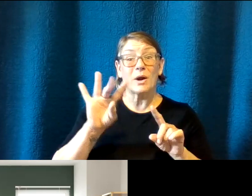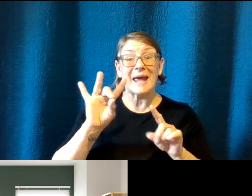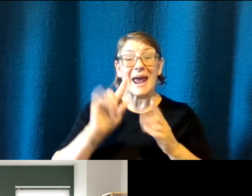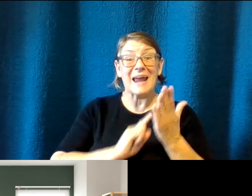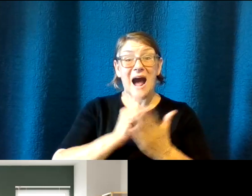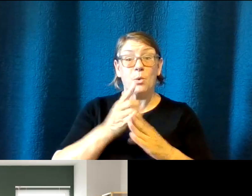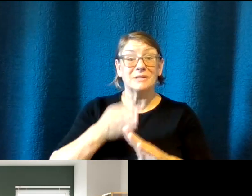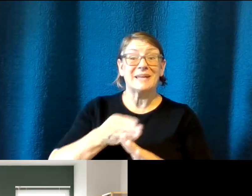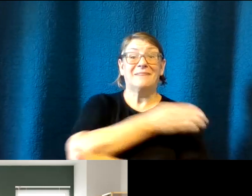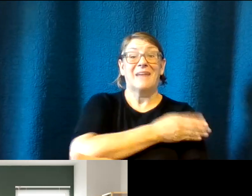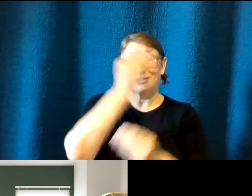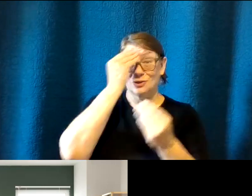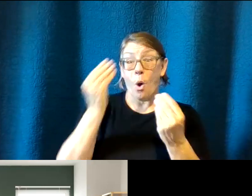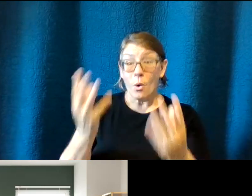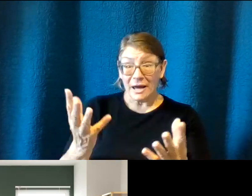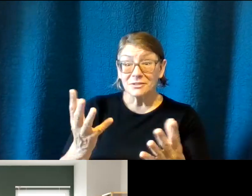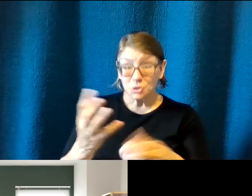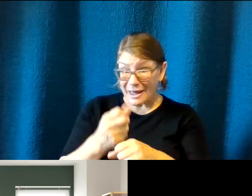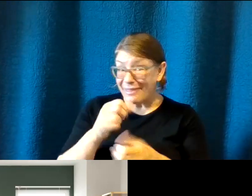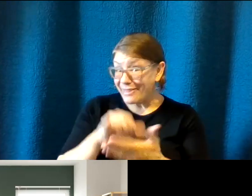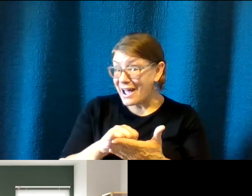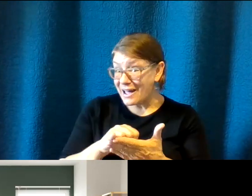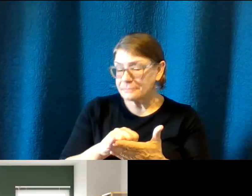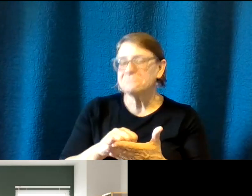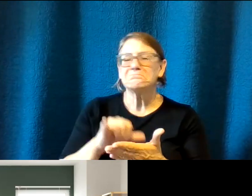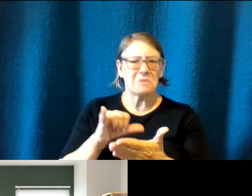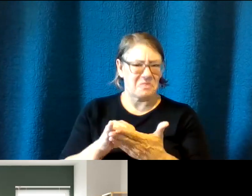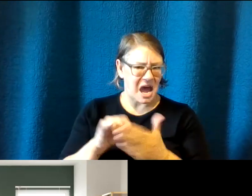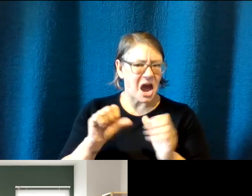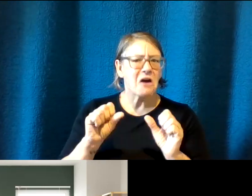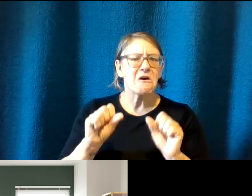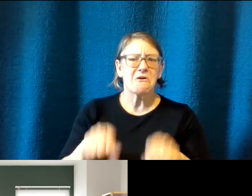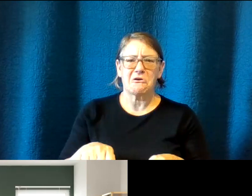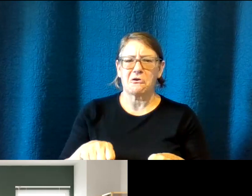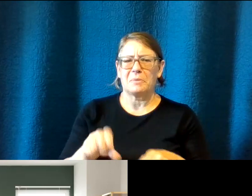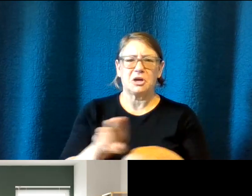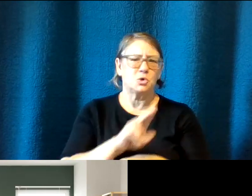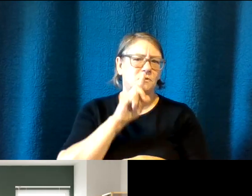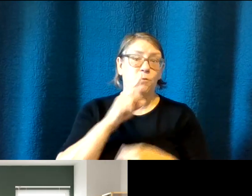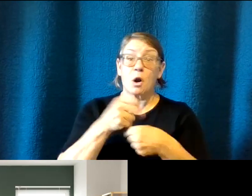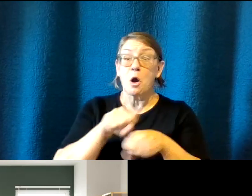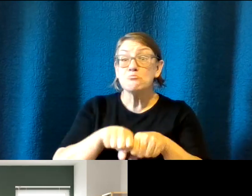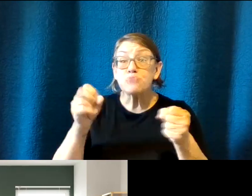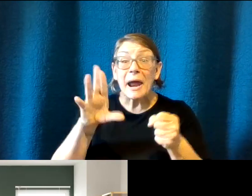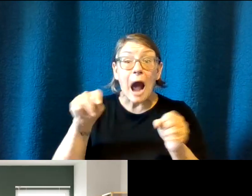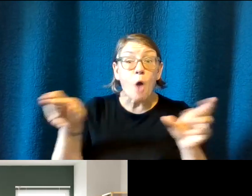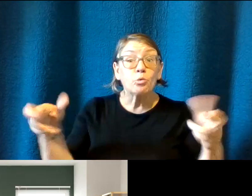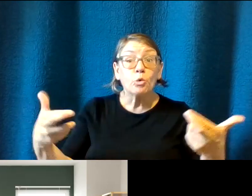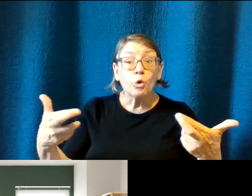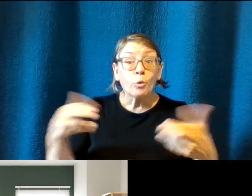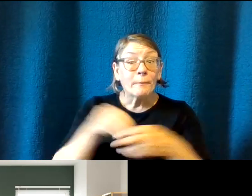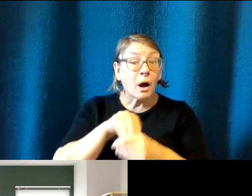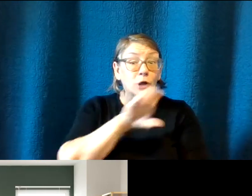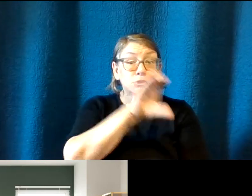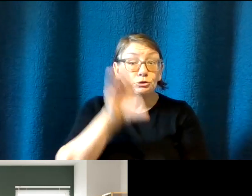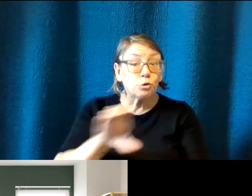to have that there. So that's something that can be like, you could have it for a breakout room, like have a